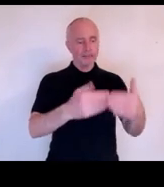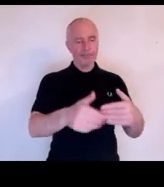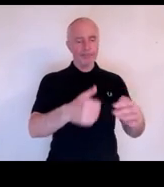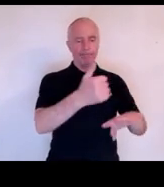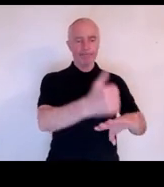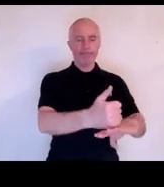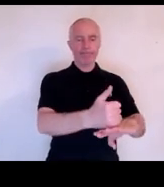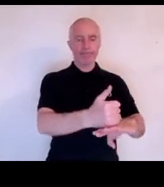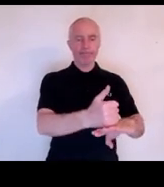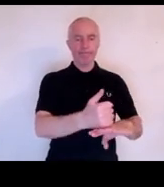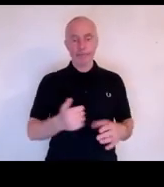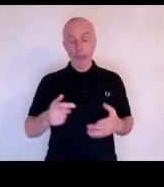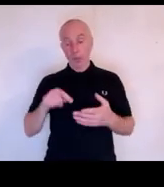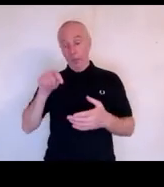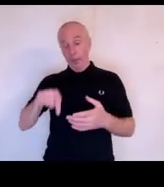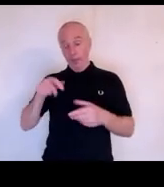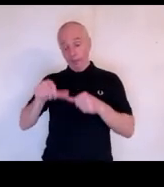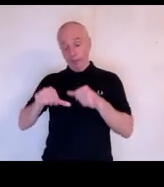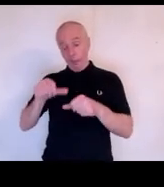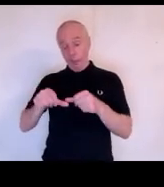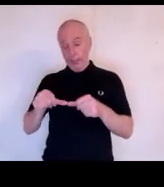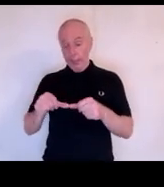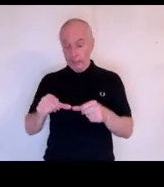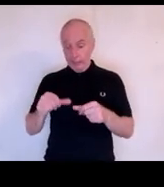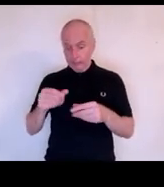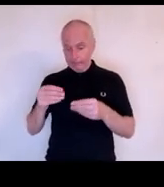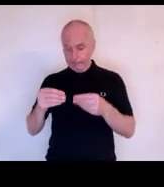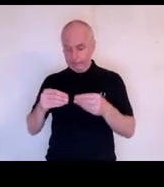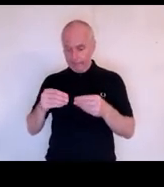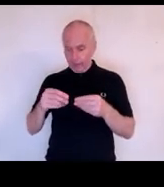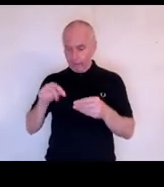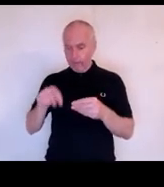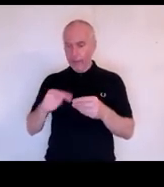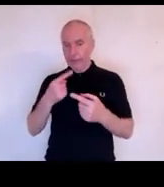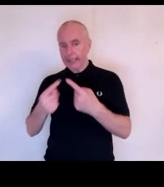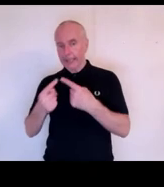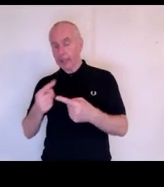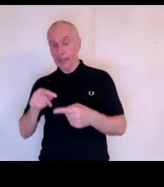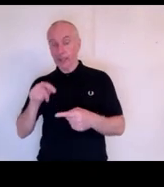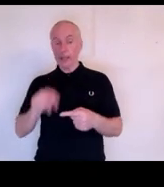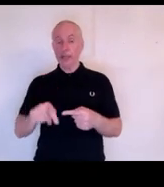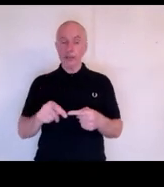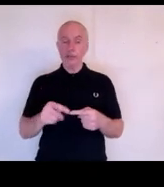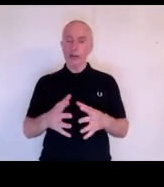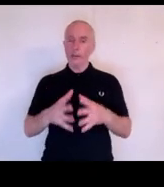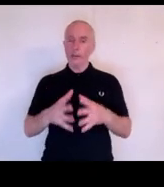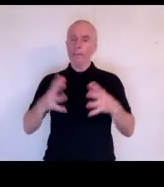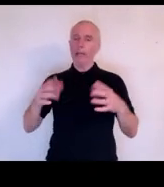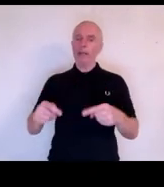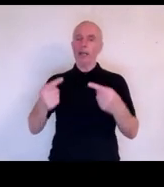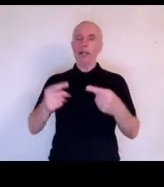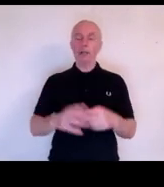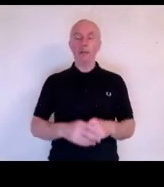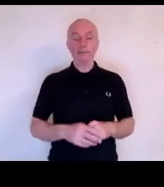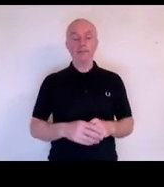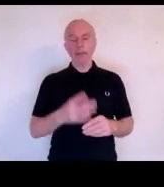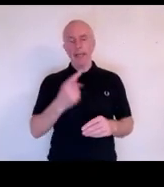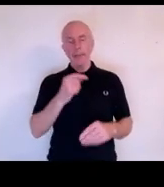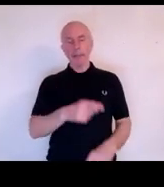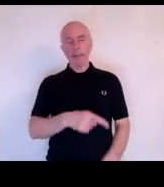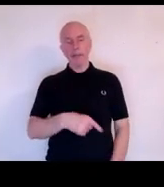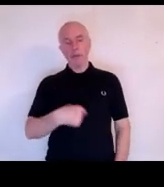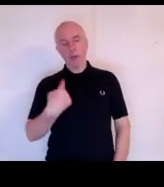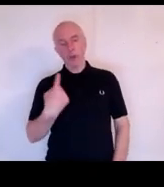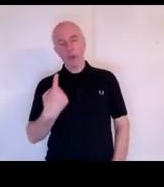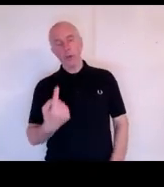complex. And this is a challenge that is slow to adapt. One of the big things with the nuclear industry is you don't want to